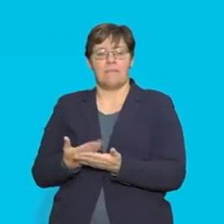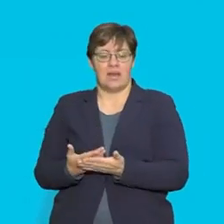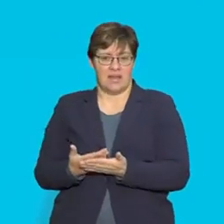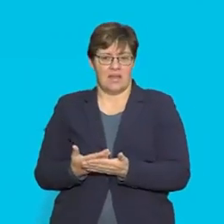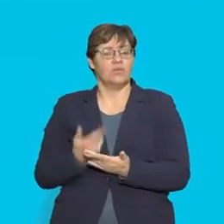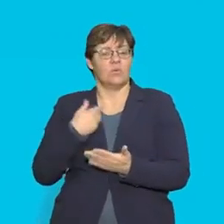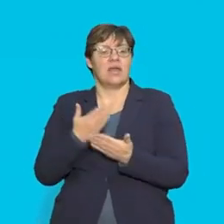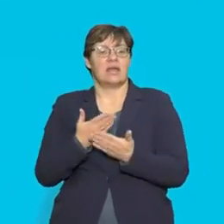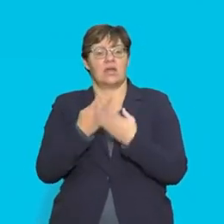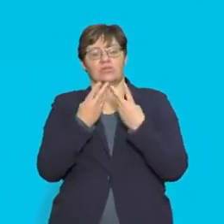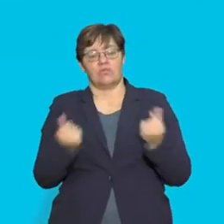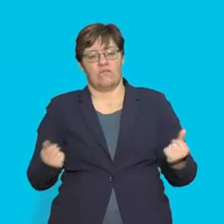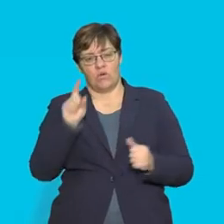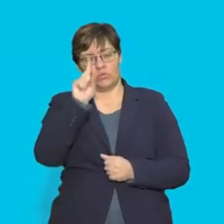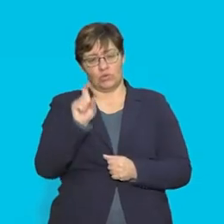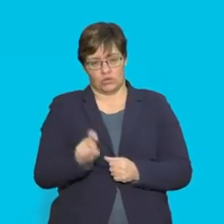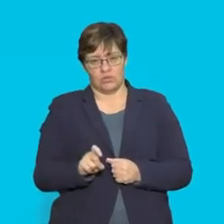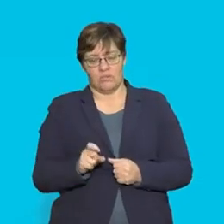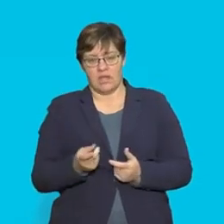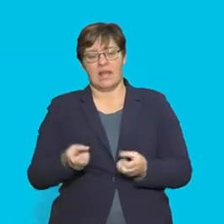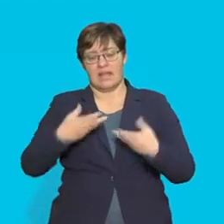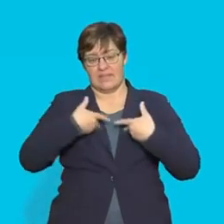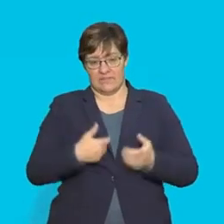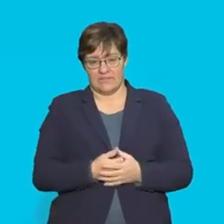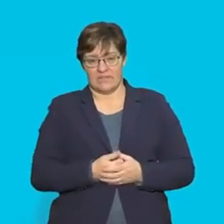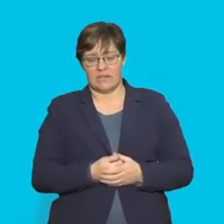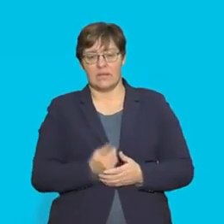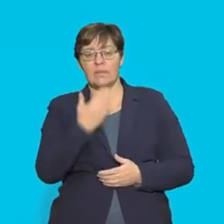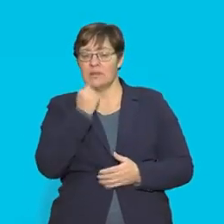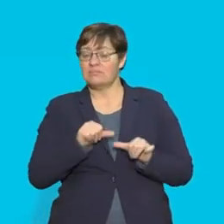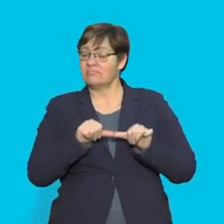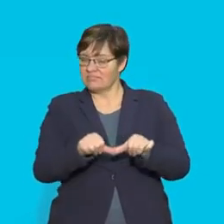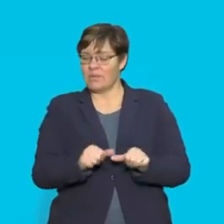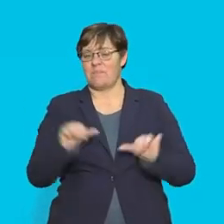how can you apply them in order to solve the questions that are presented